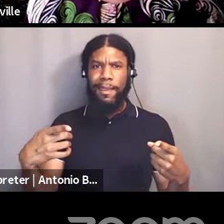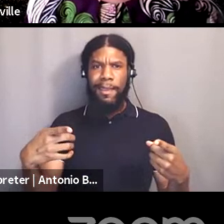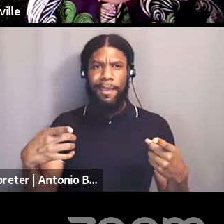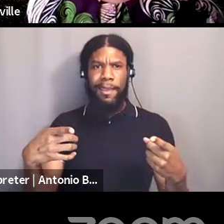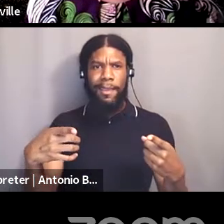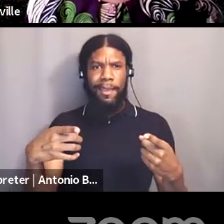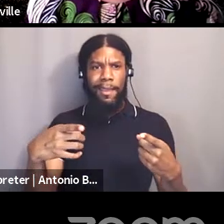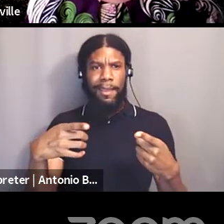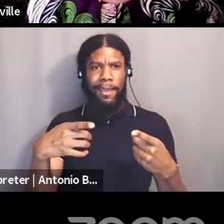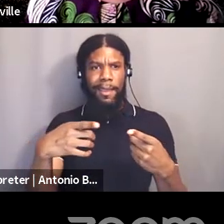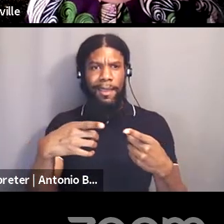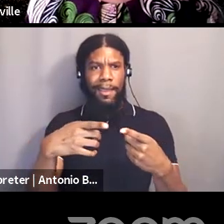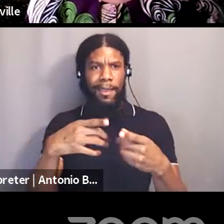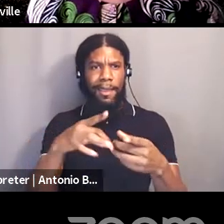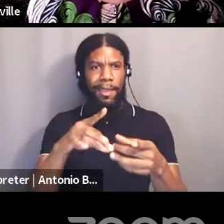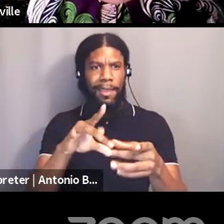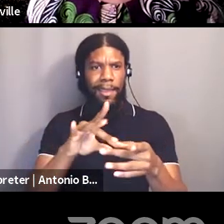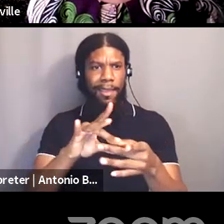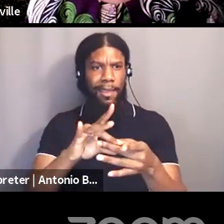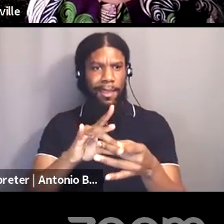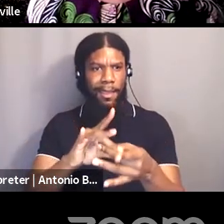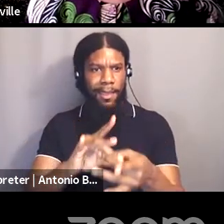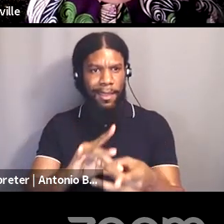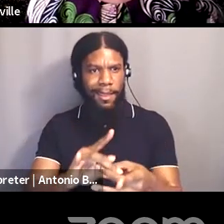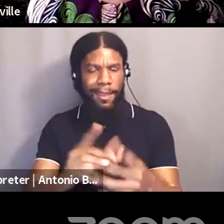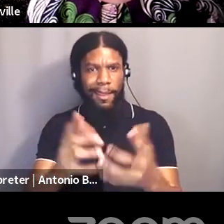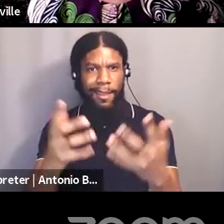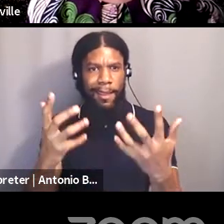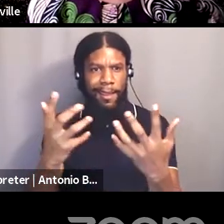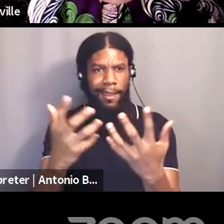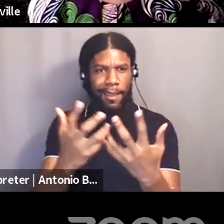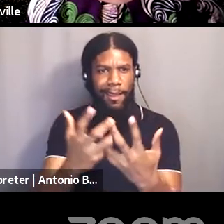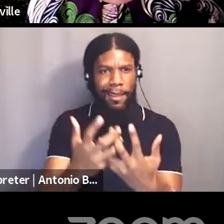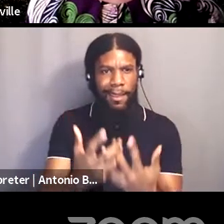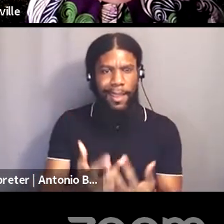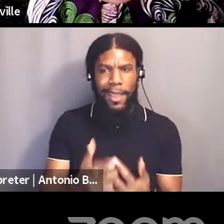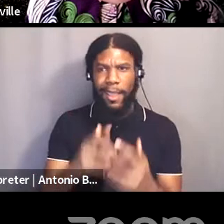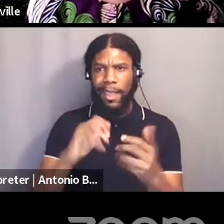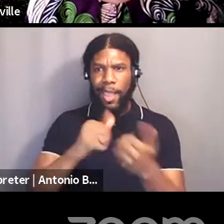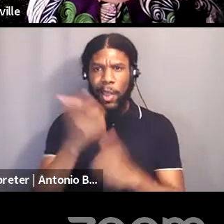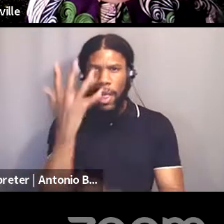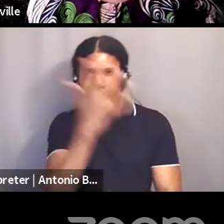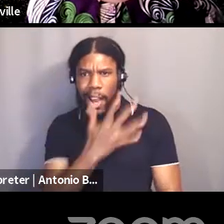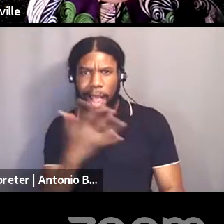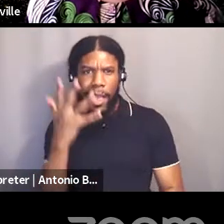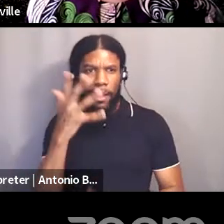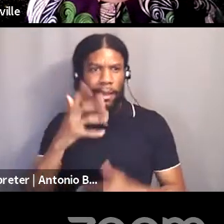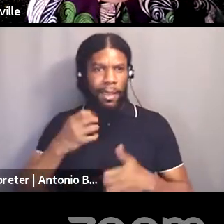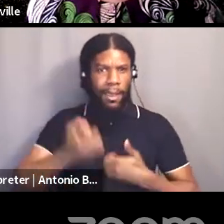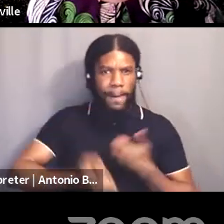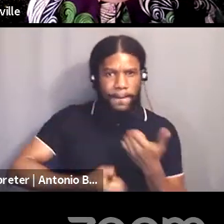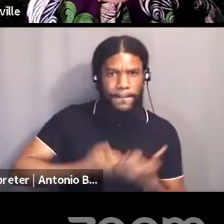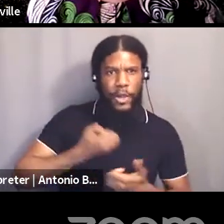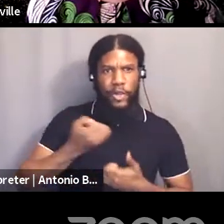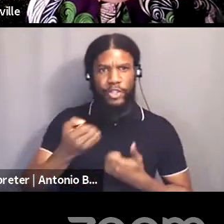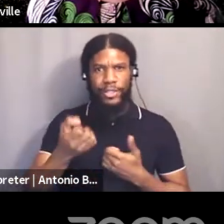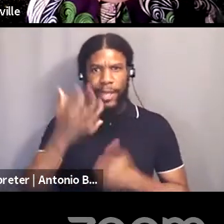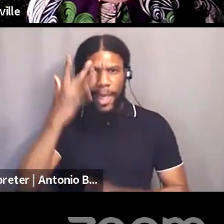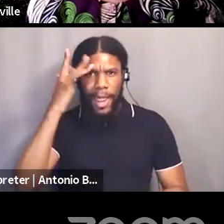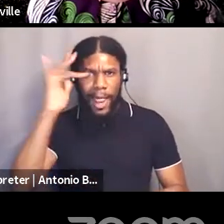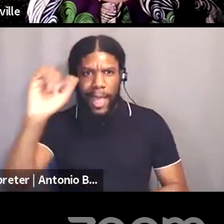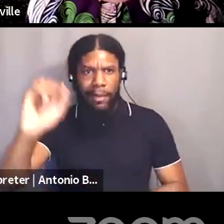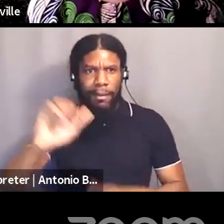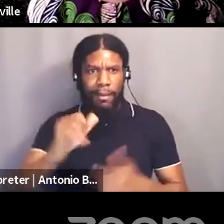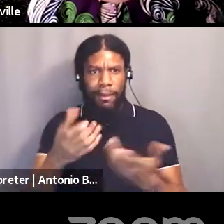other intellectually, aesthetically, even emotionally. Right? All of them require you to kind of put